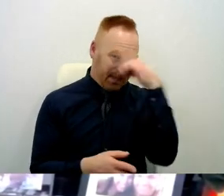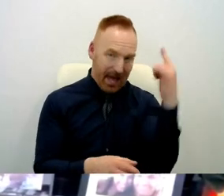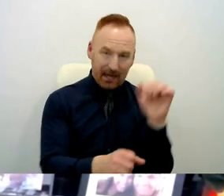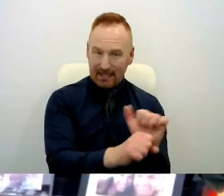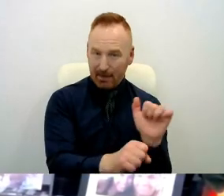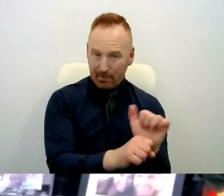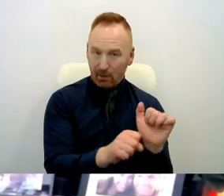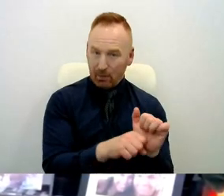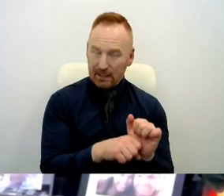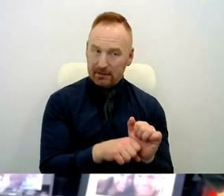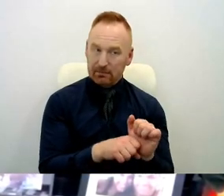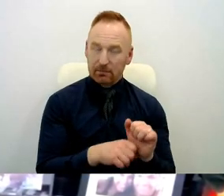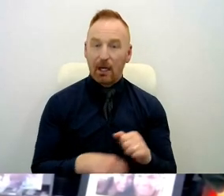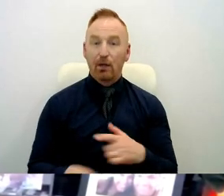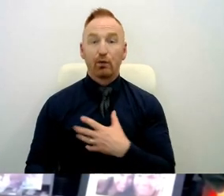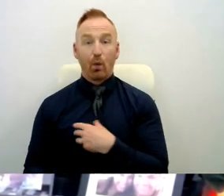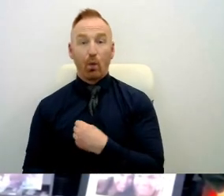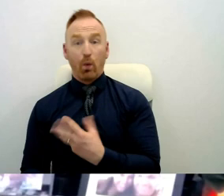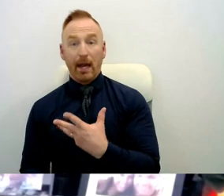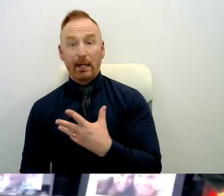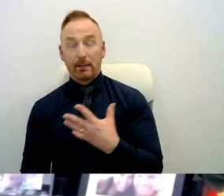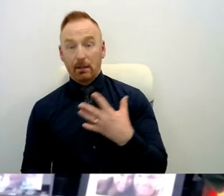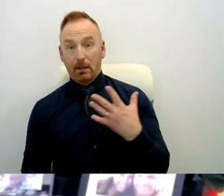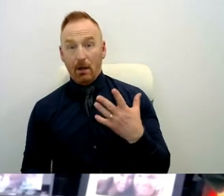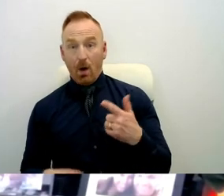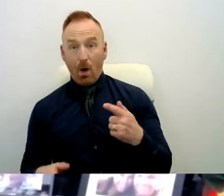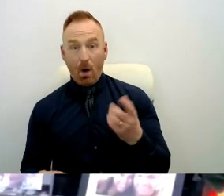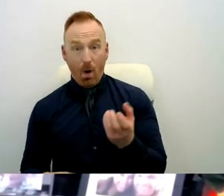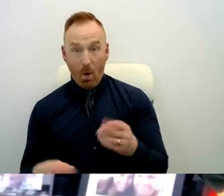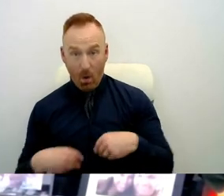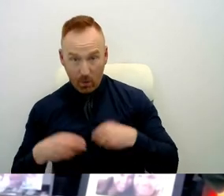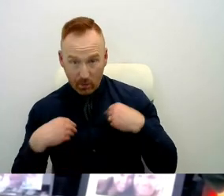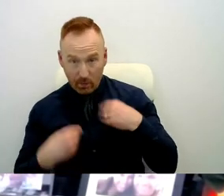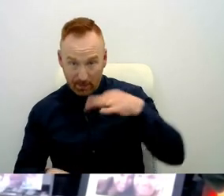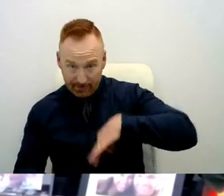in addition to the benefits that white owners gained from unfree labor,